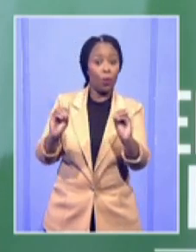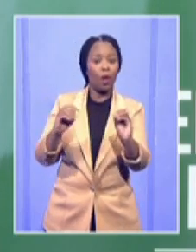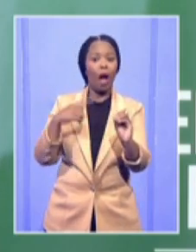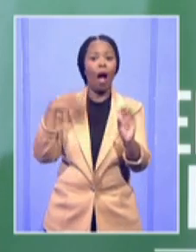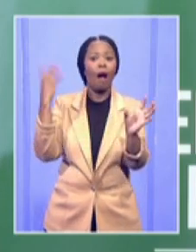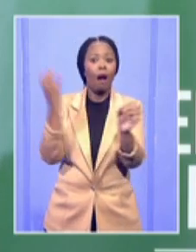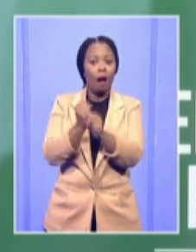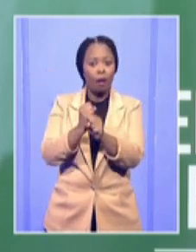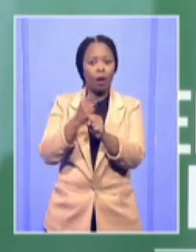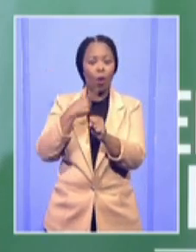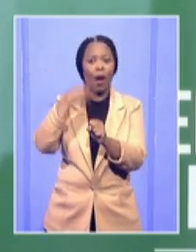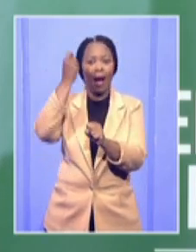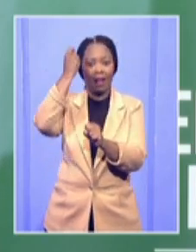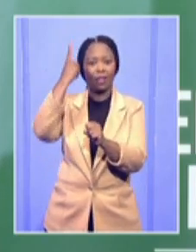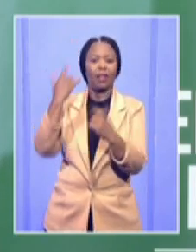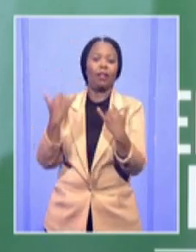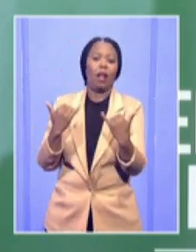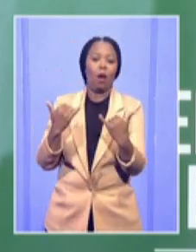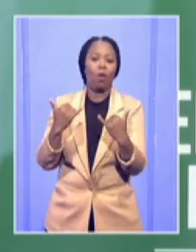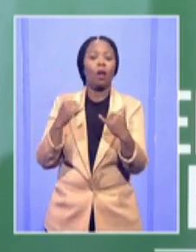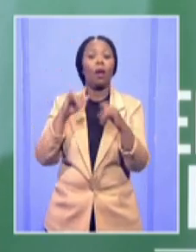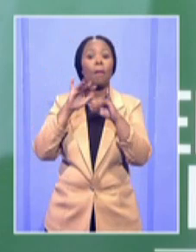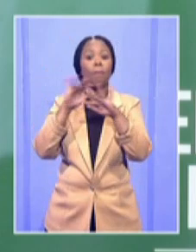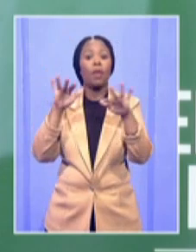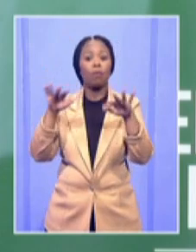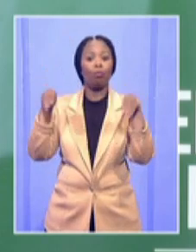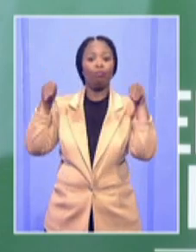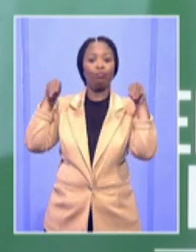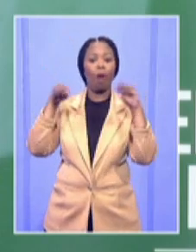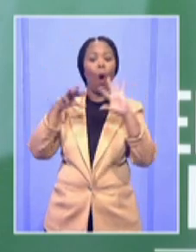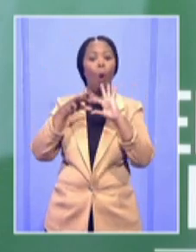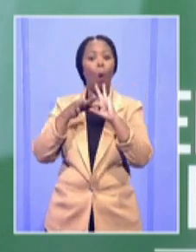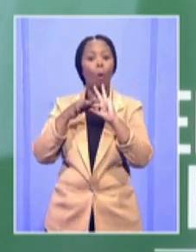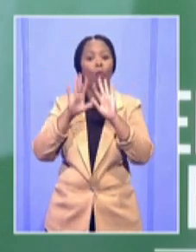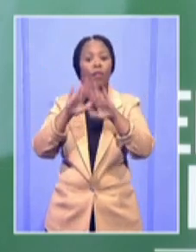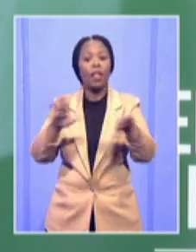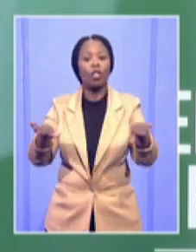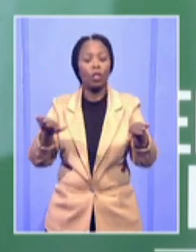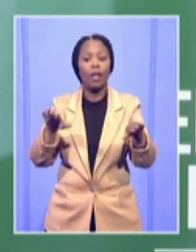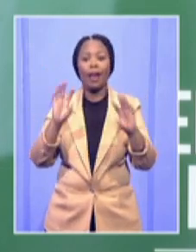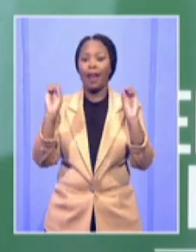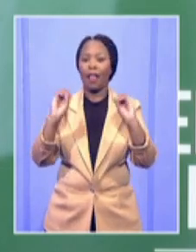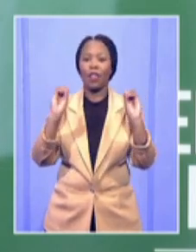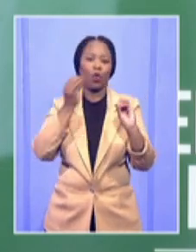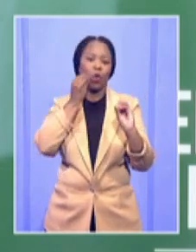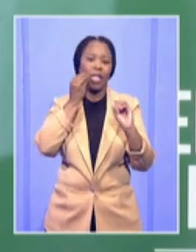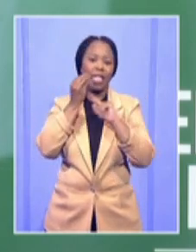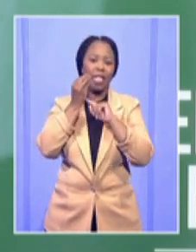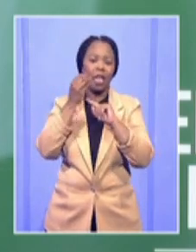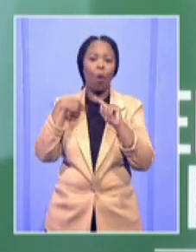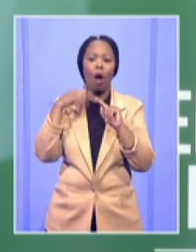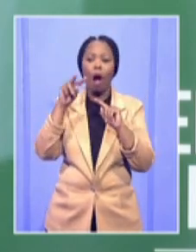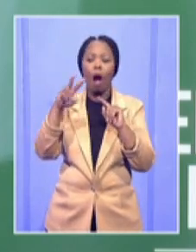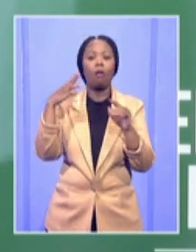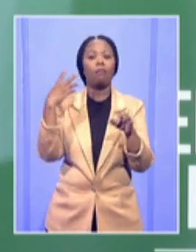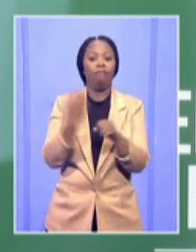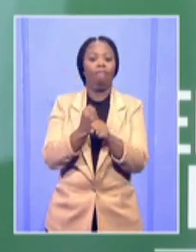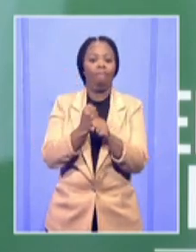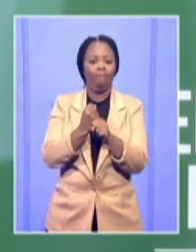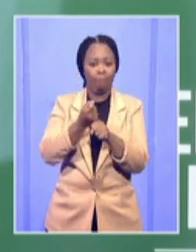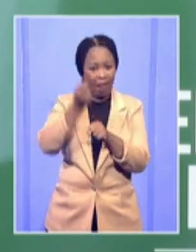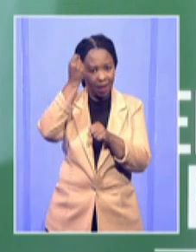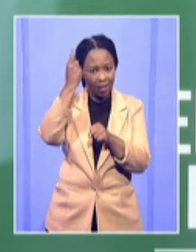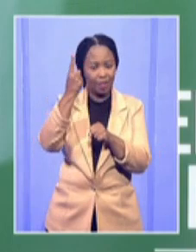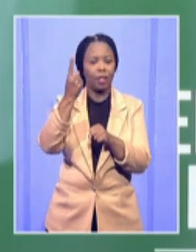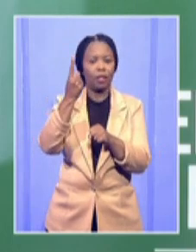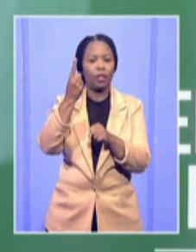to go and stay home with their children and there is nothing to eat. So it has really laid bare the understanding of